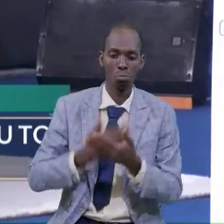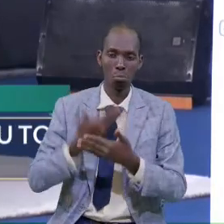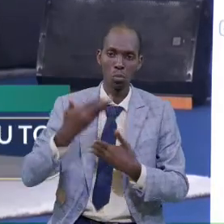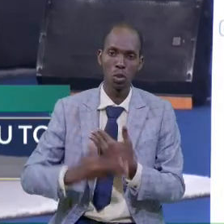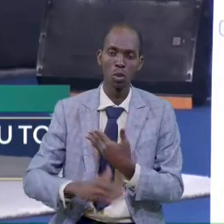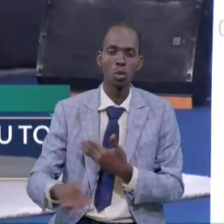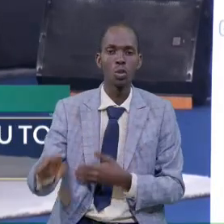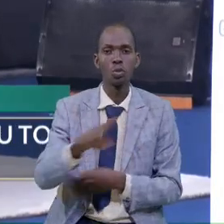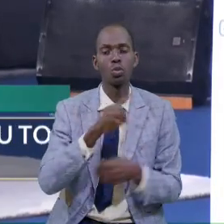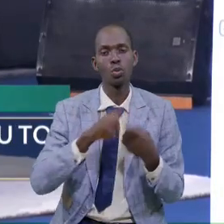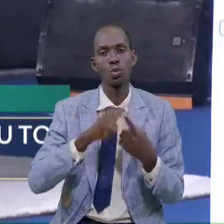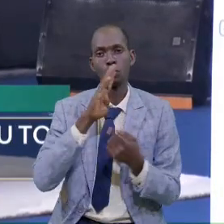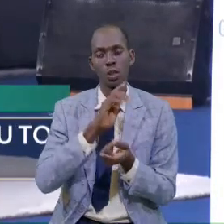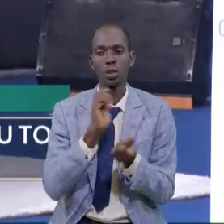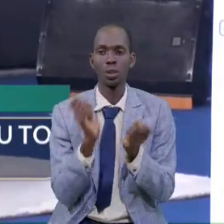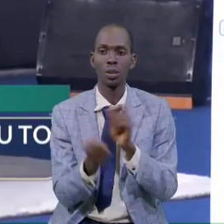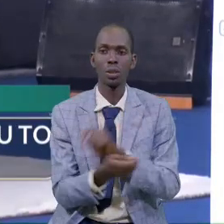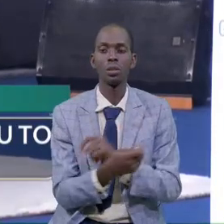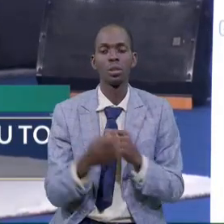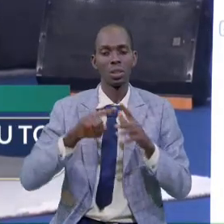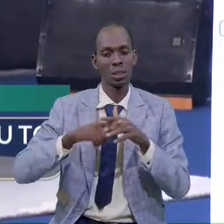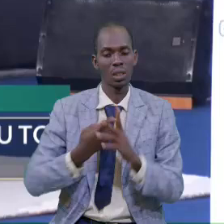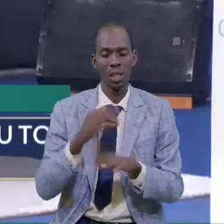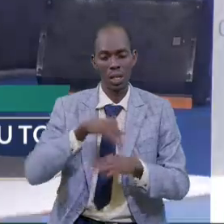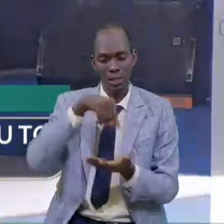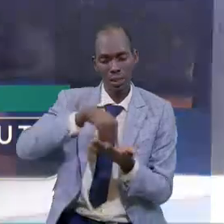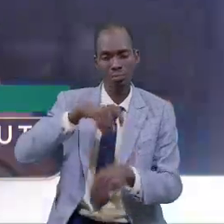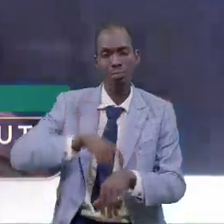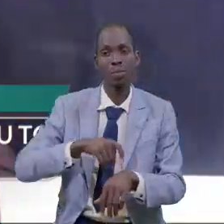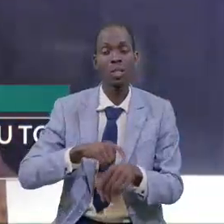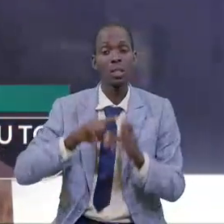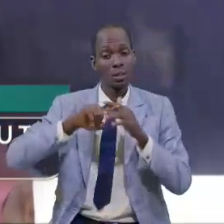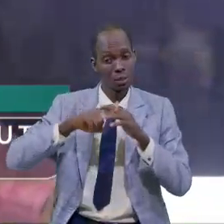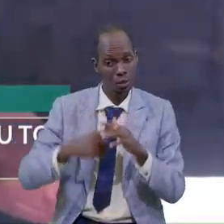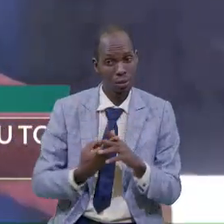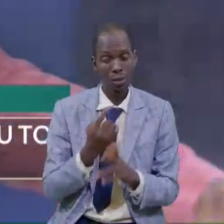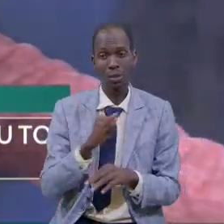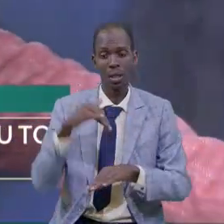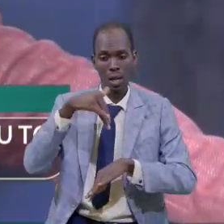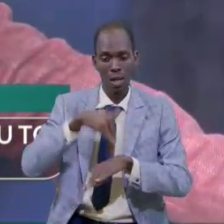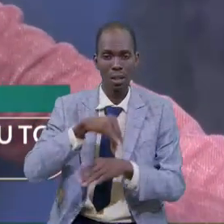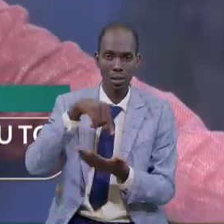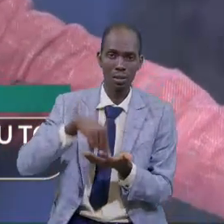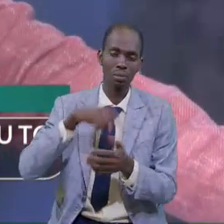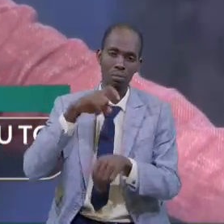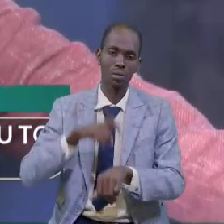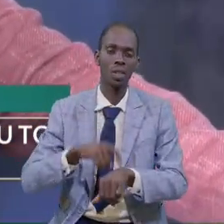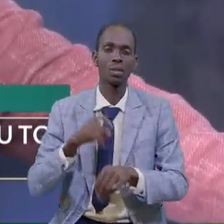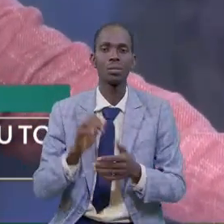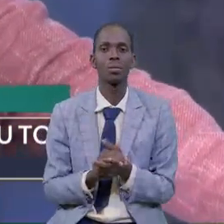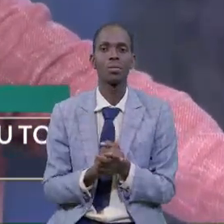is beginning this hour. I said it's beginning this hour.